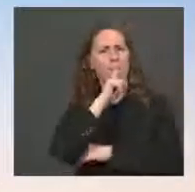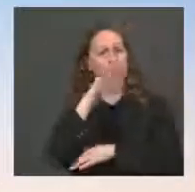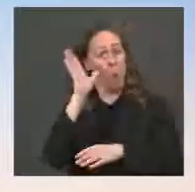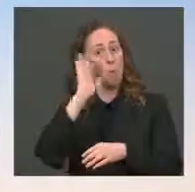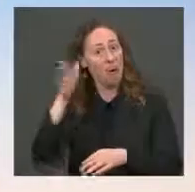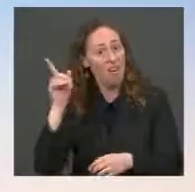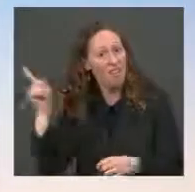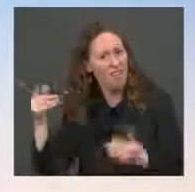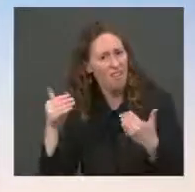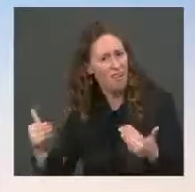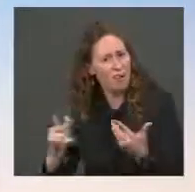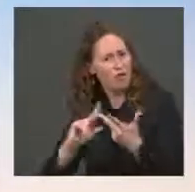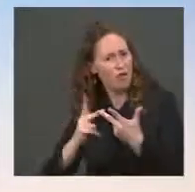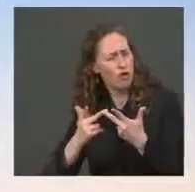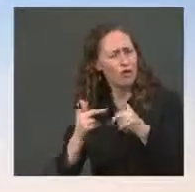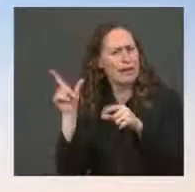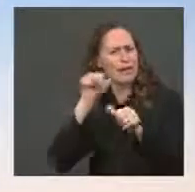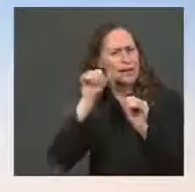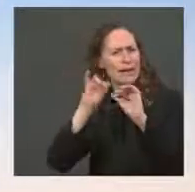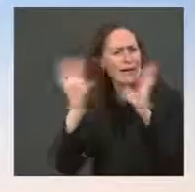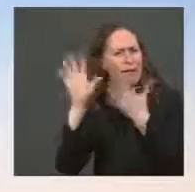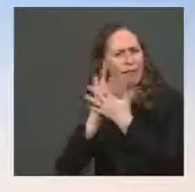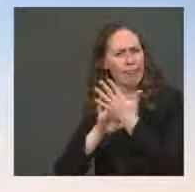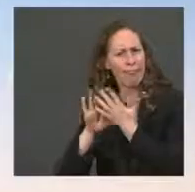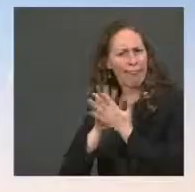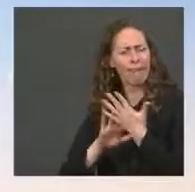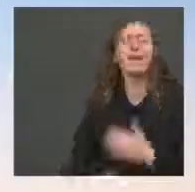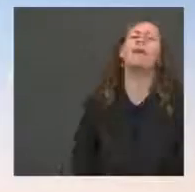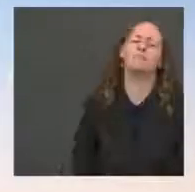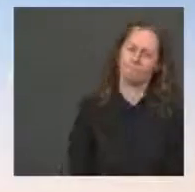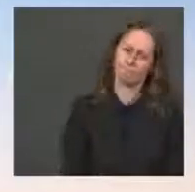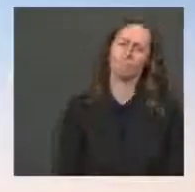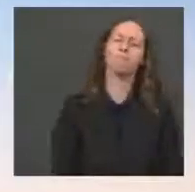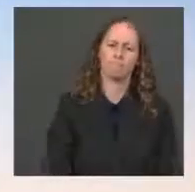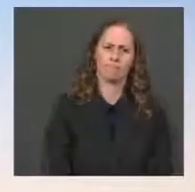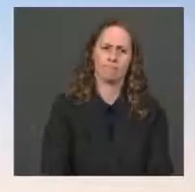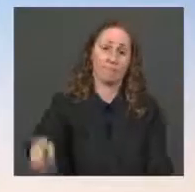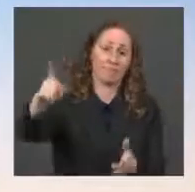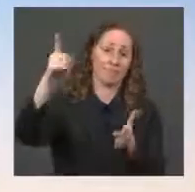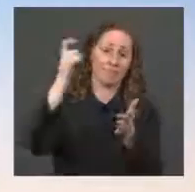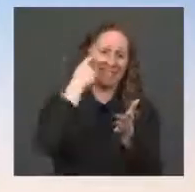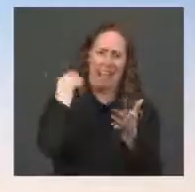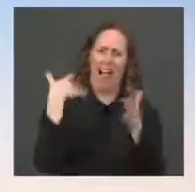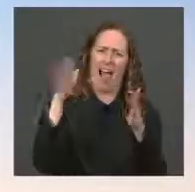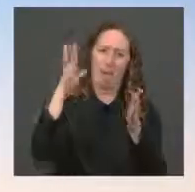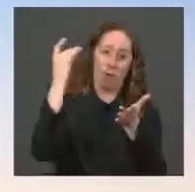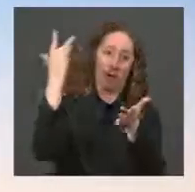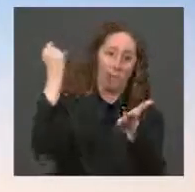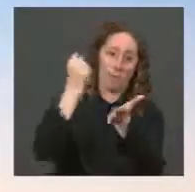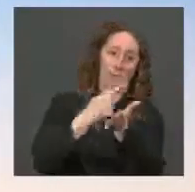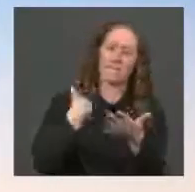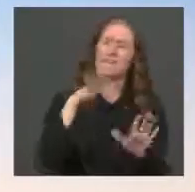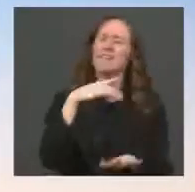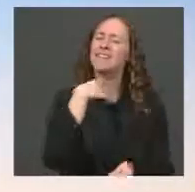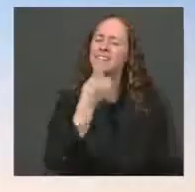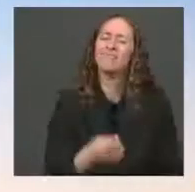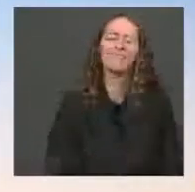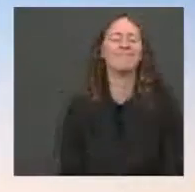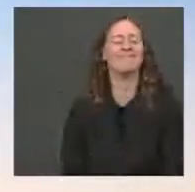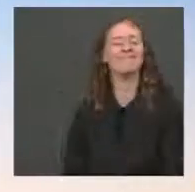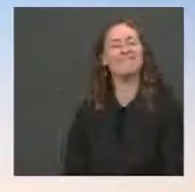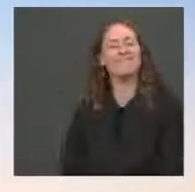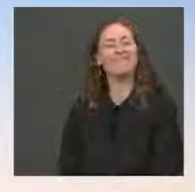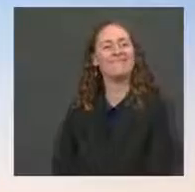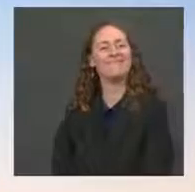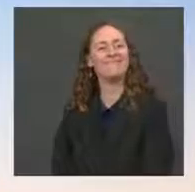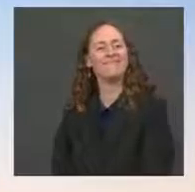dose? Yes, once it's approved through the process that I just outlined. Go ahead. Thanks, Jen. I know you've spoken about Milley quite a bit, mm-hmm. but